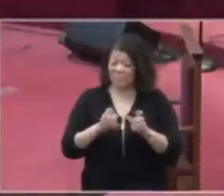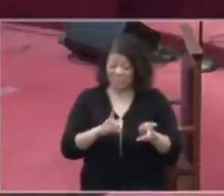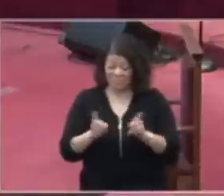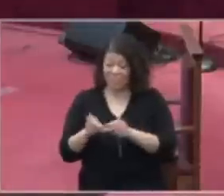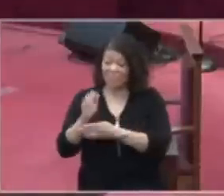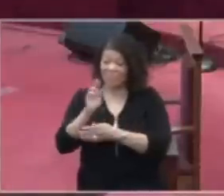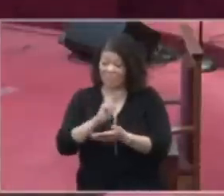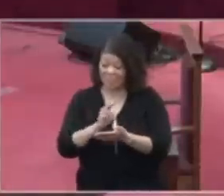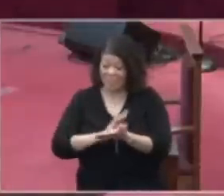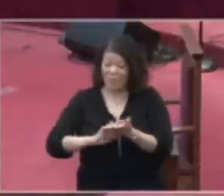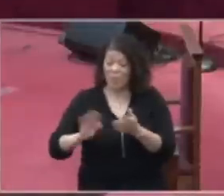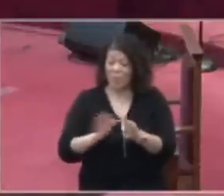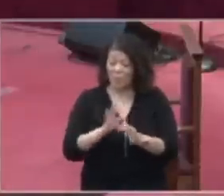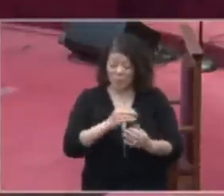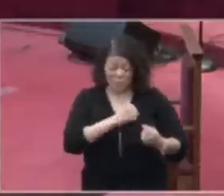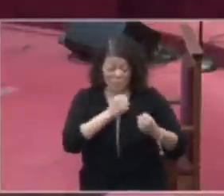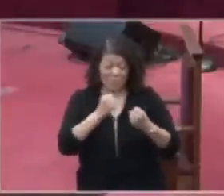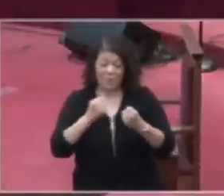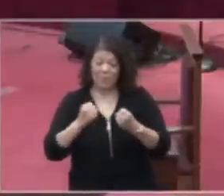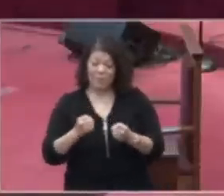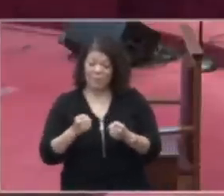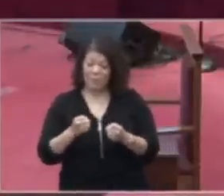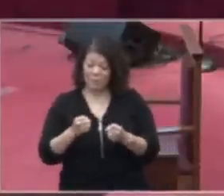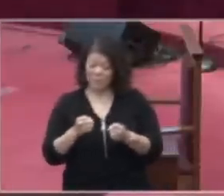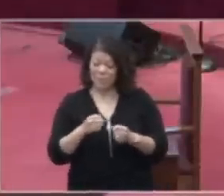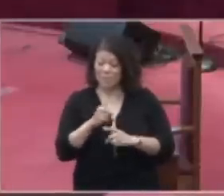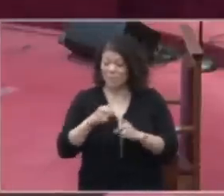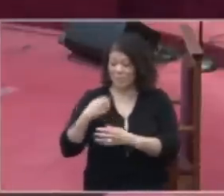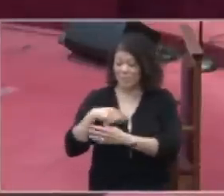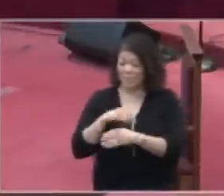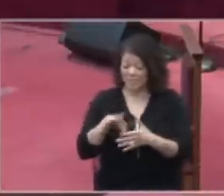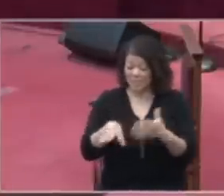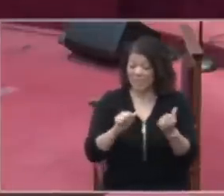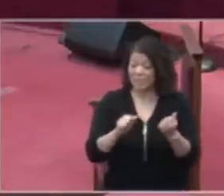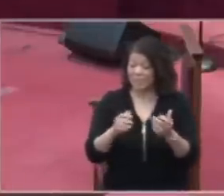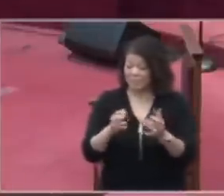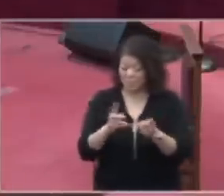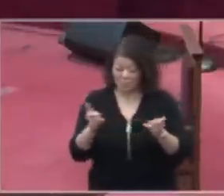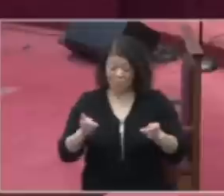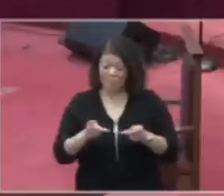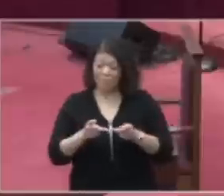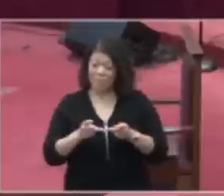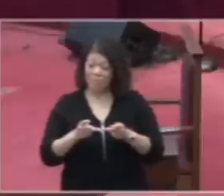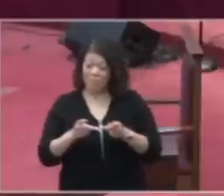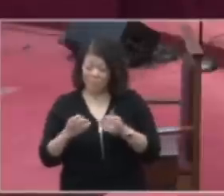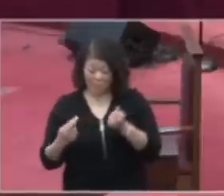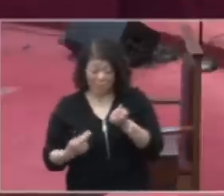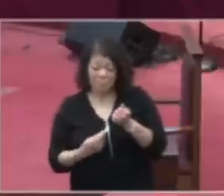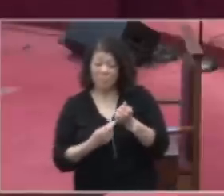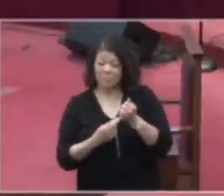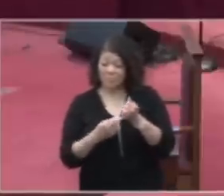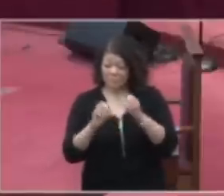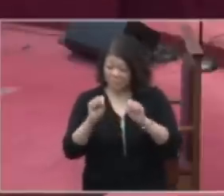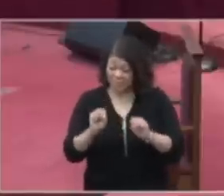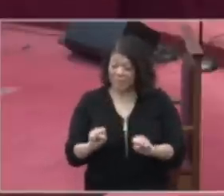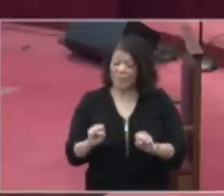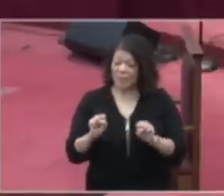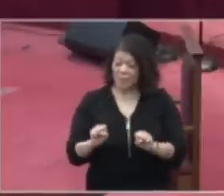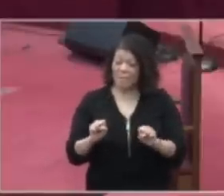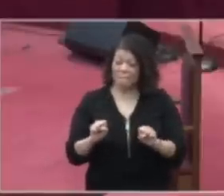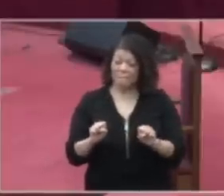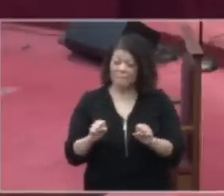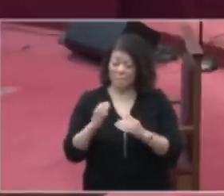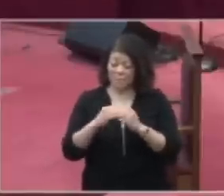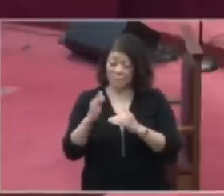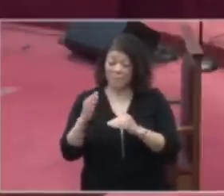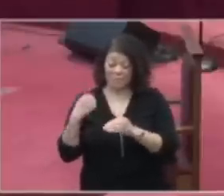Holy Spirit, so that when we leave this place, we are fully equipped, that we are able, above what eyes can see